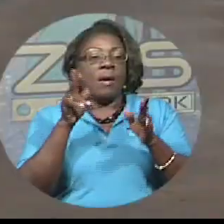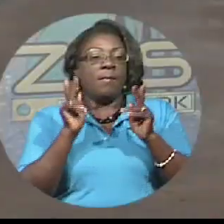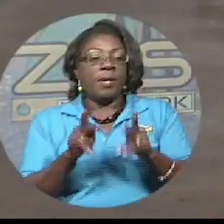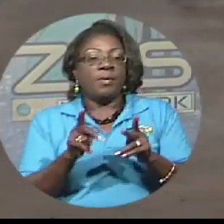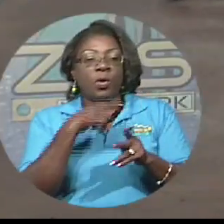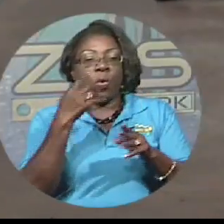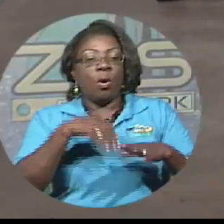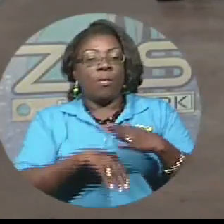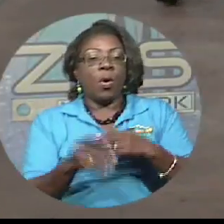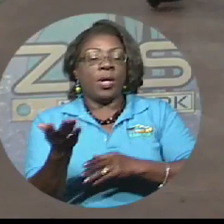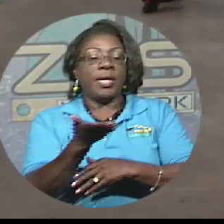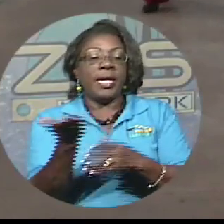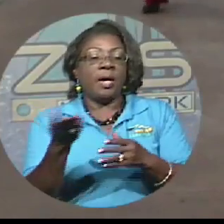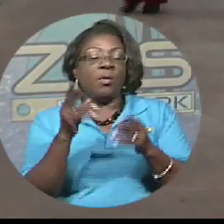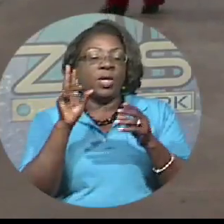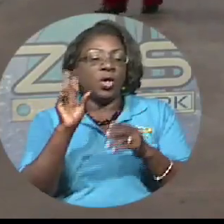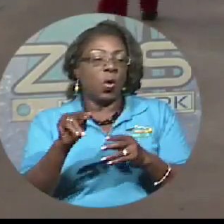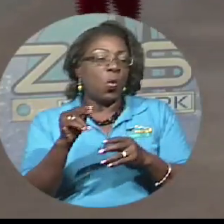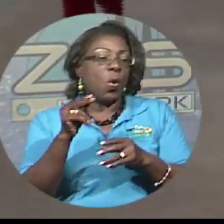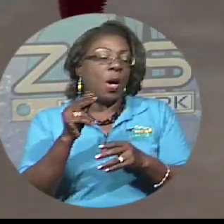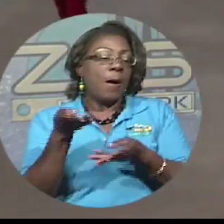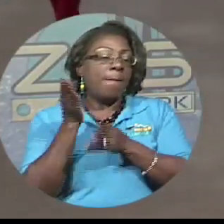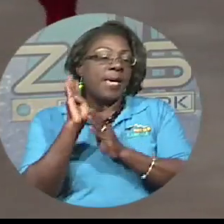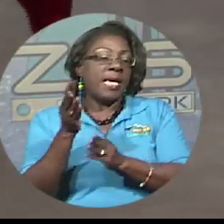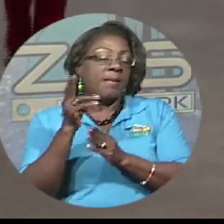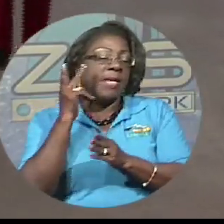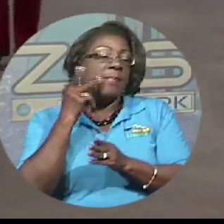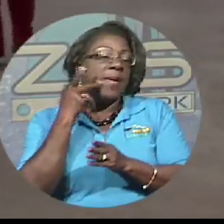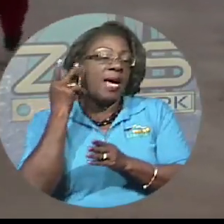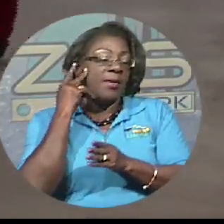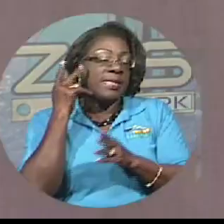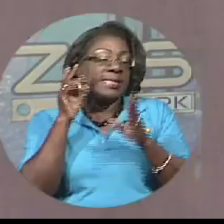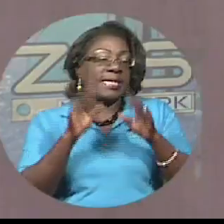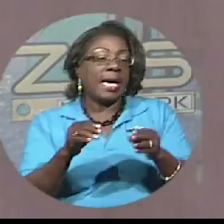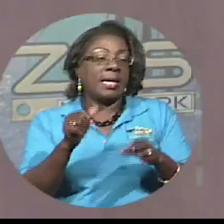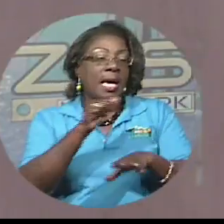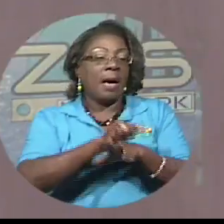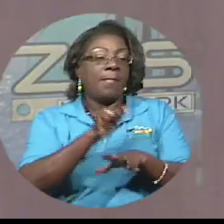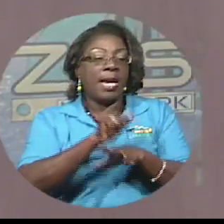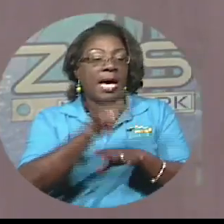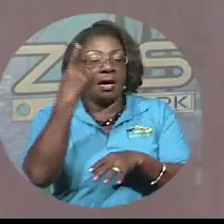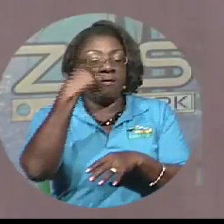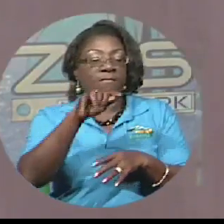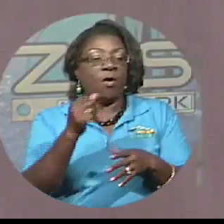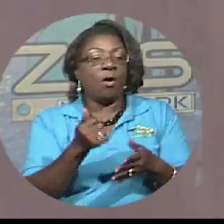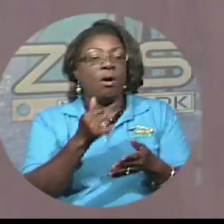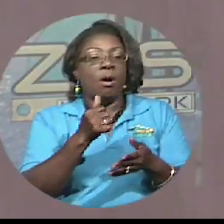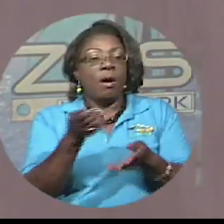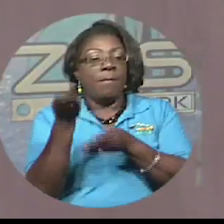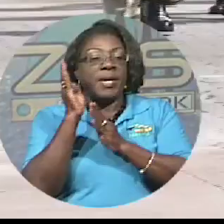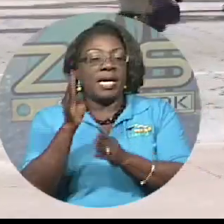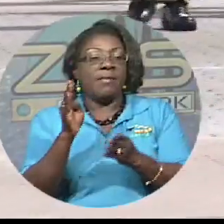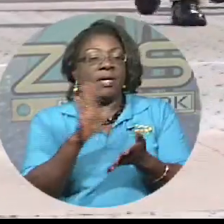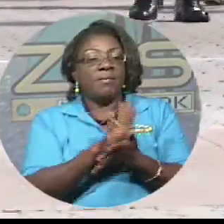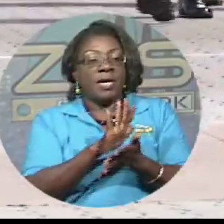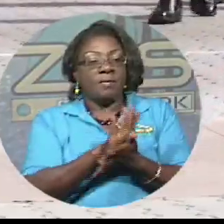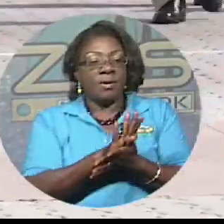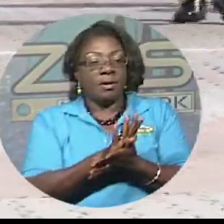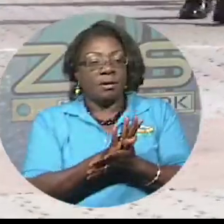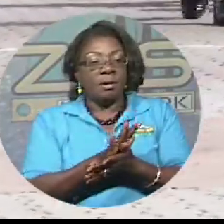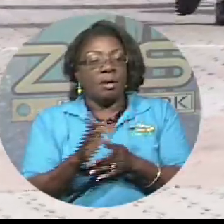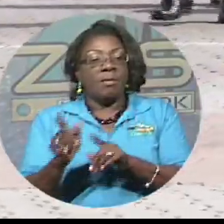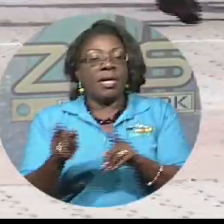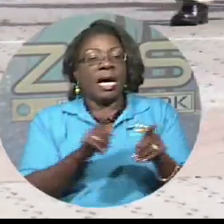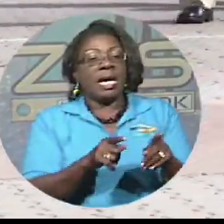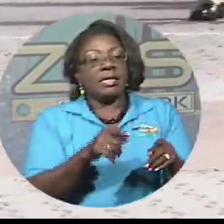non-Bahamian parents can apply for Bahamian citizenship at the age of 18. Mitchell says that won't change anytime soon. But as the government reviews